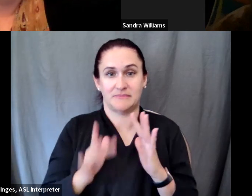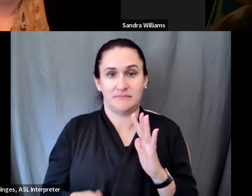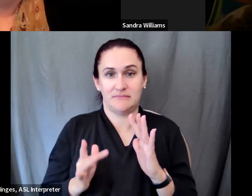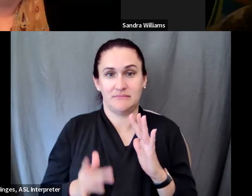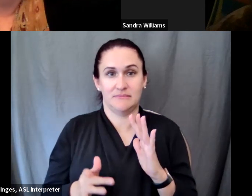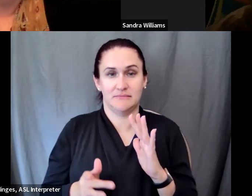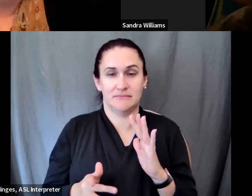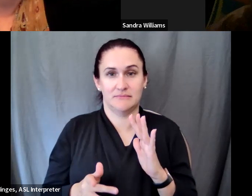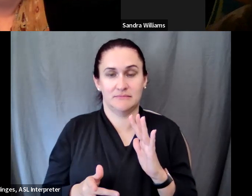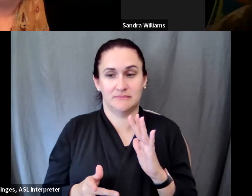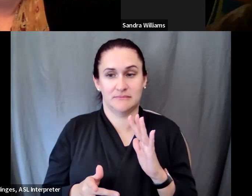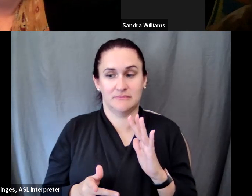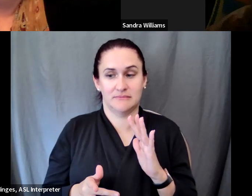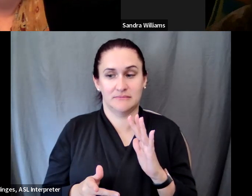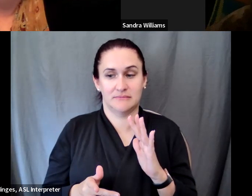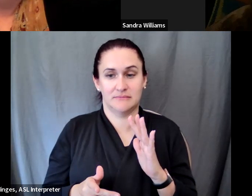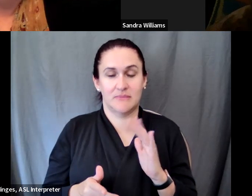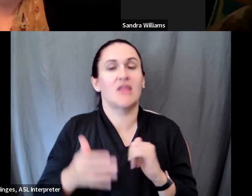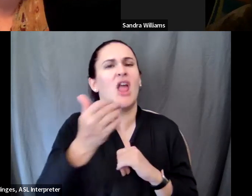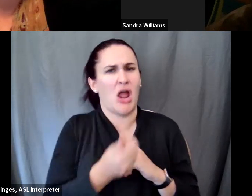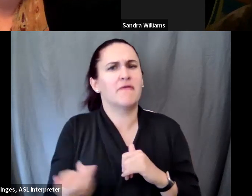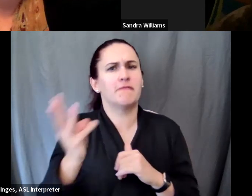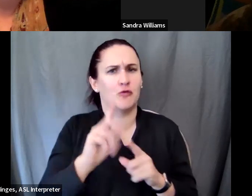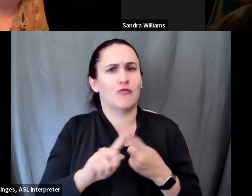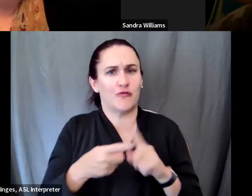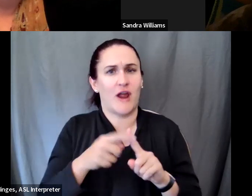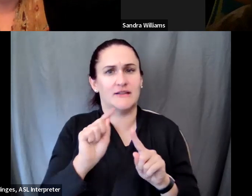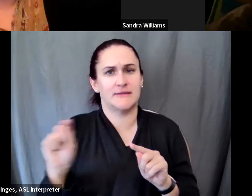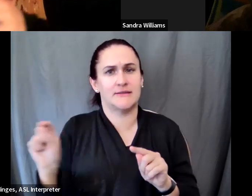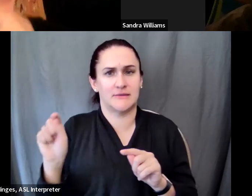Oh. had quite a few friends, and